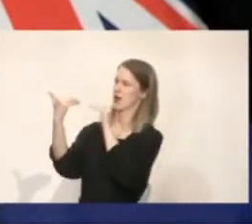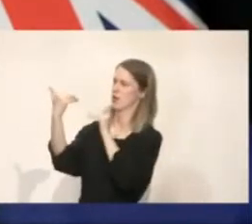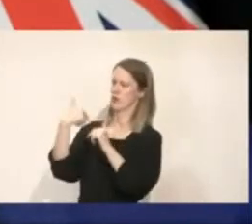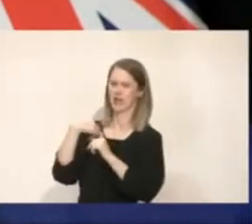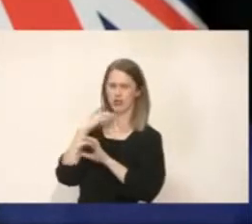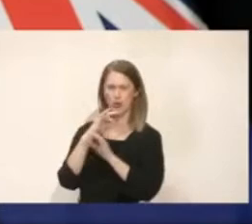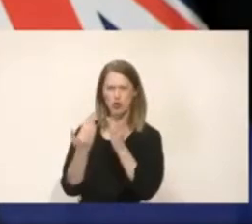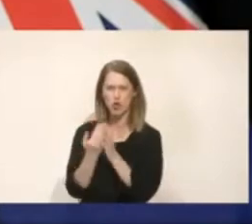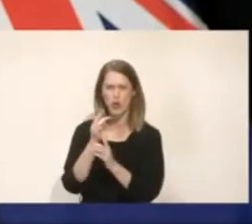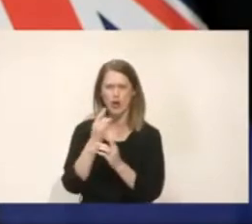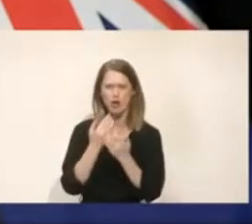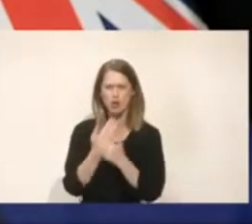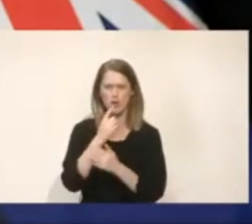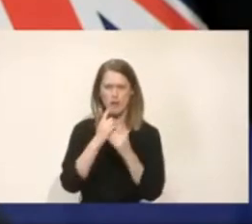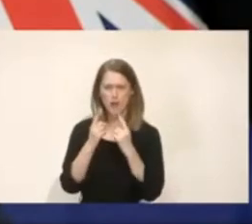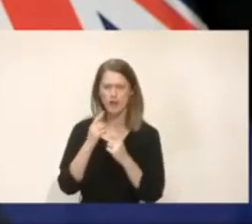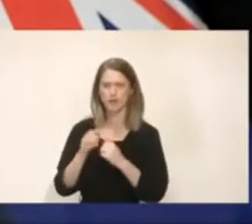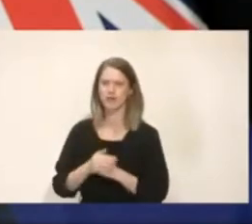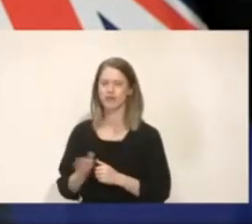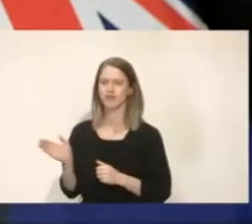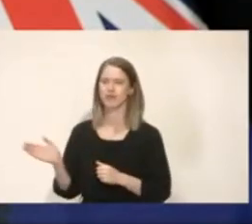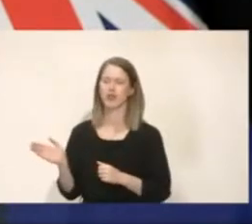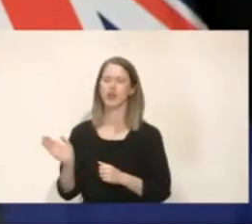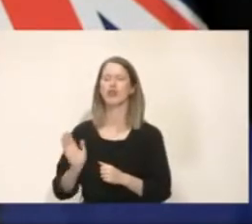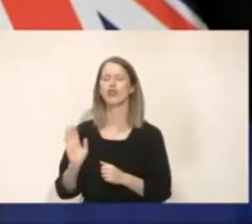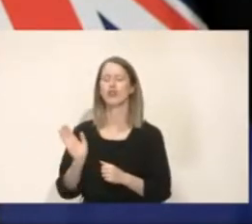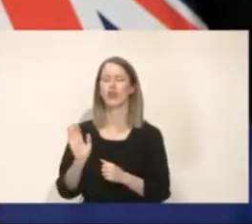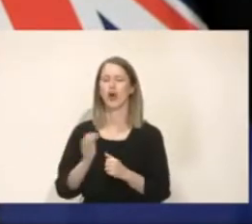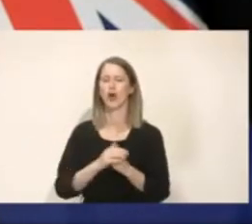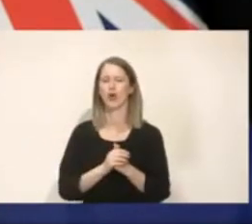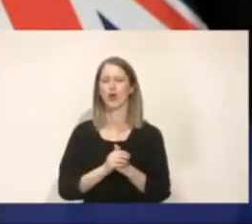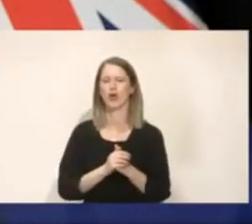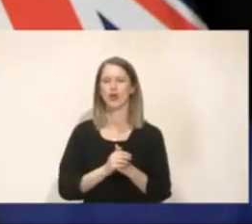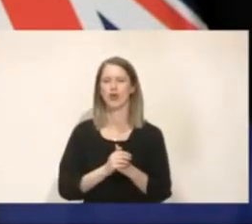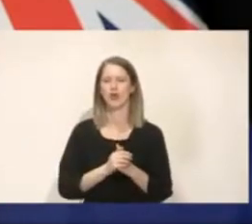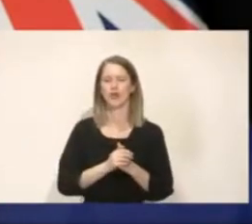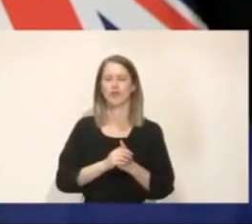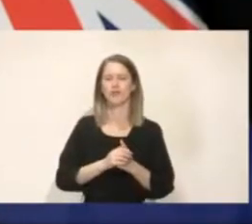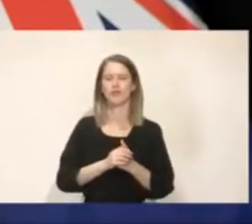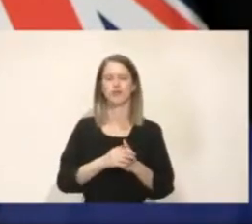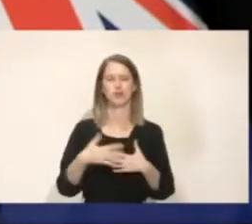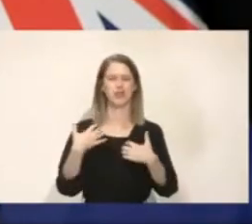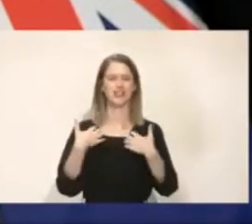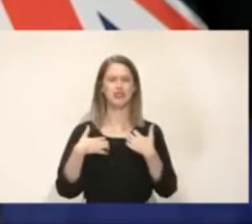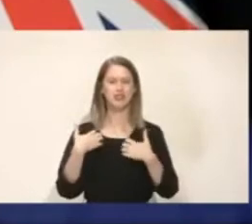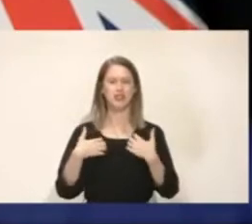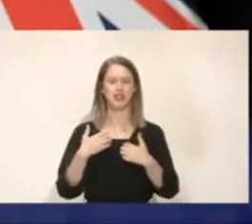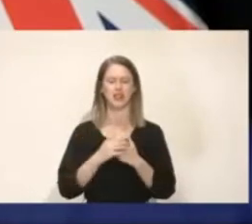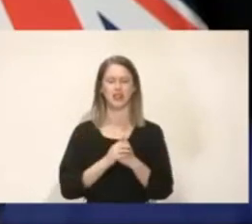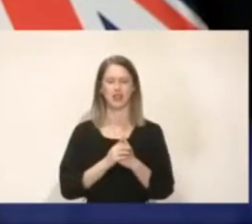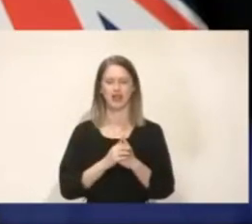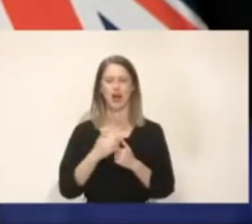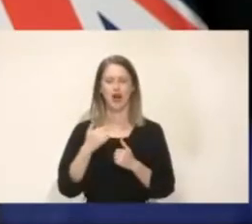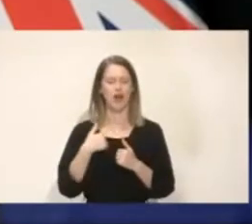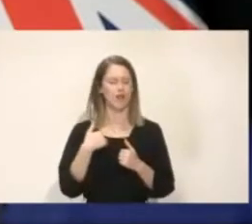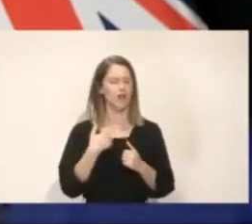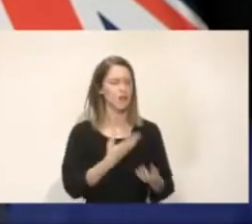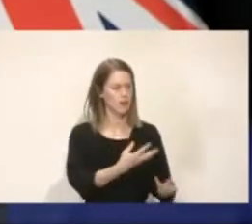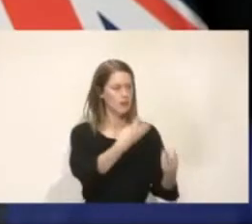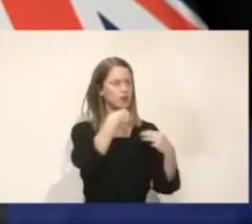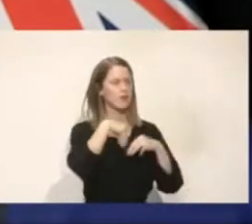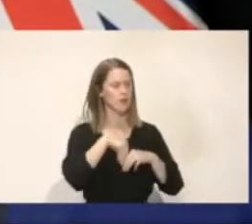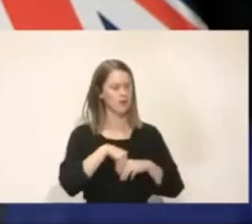new to you though? It's definitely not new, but it's just been striking, and it's one of the things that, for my part, I've really taken out of